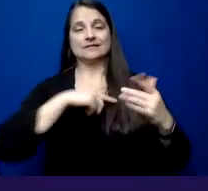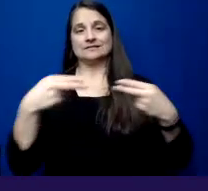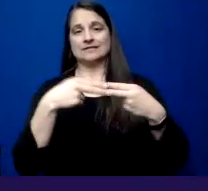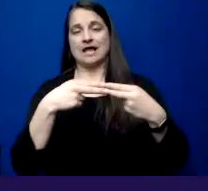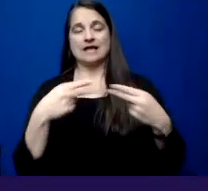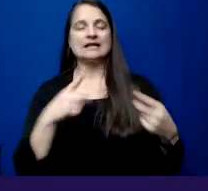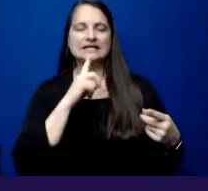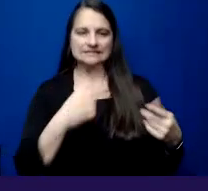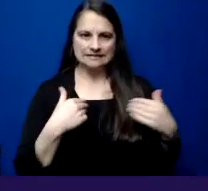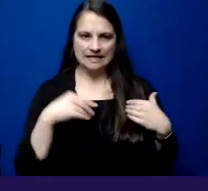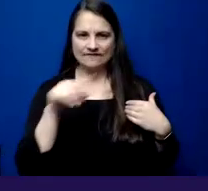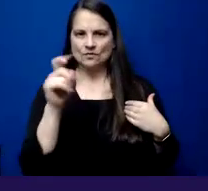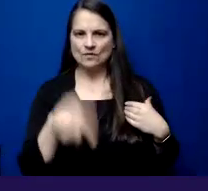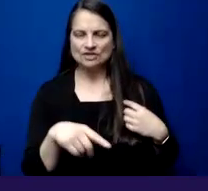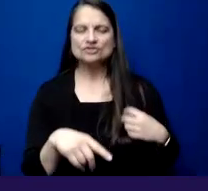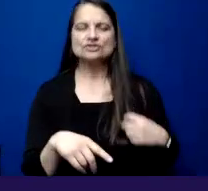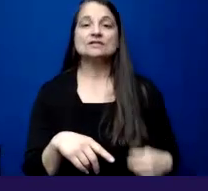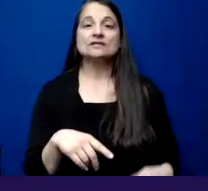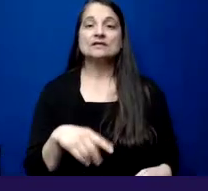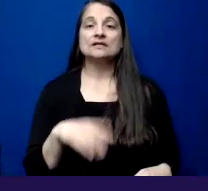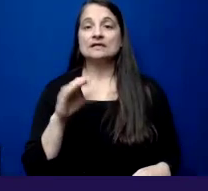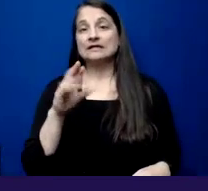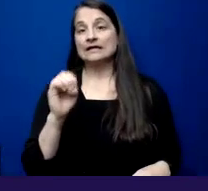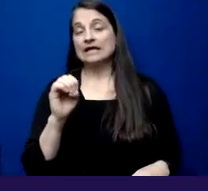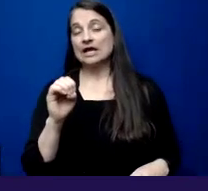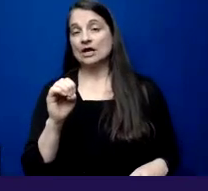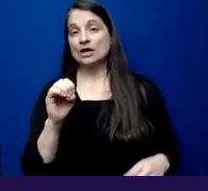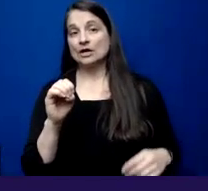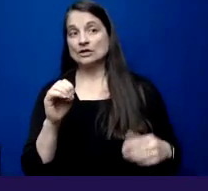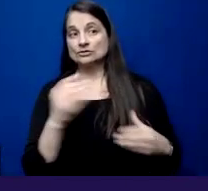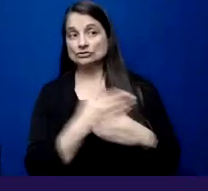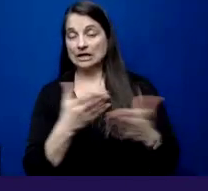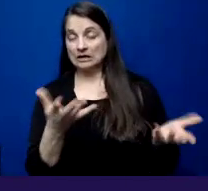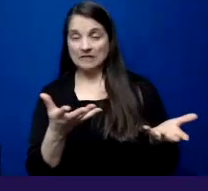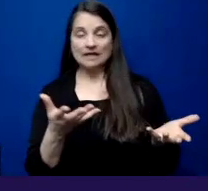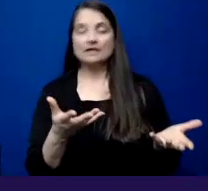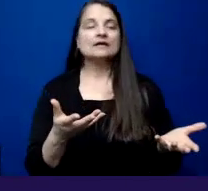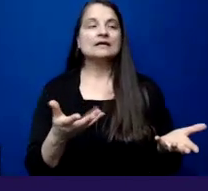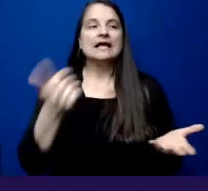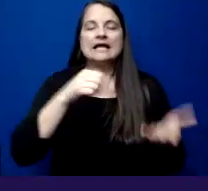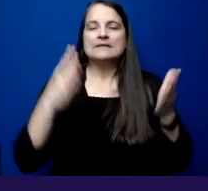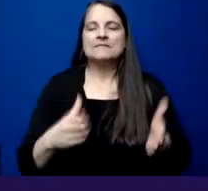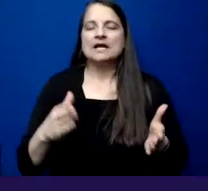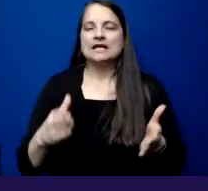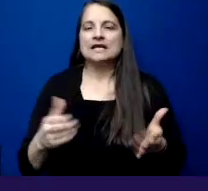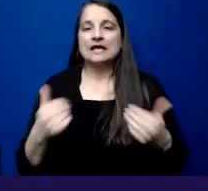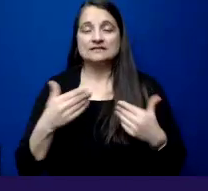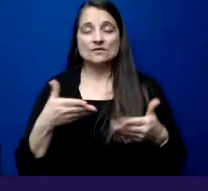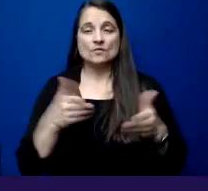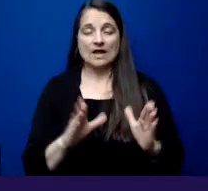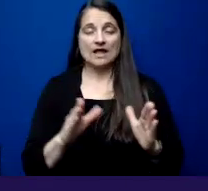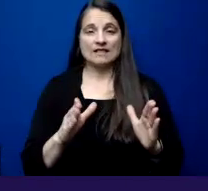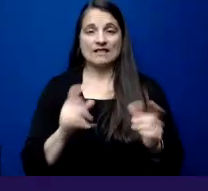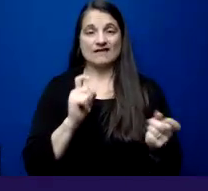have a question. I put care to share. I was just wondering if anyone has some ways that they've adapted their game nights already, and if they would like